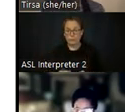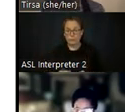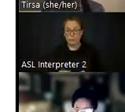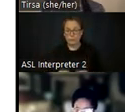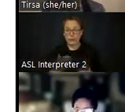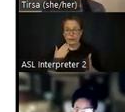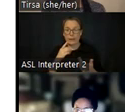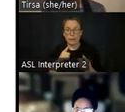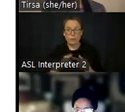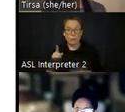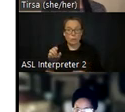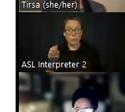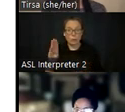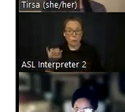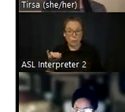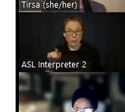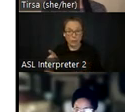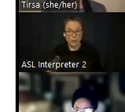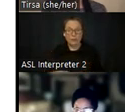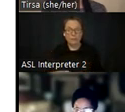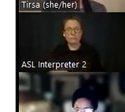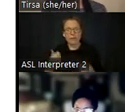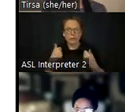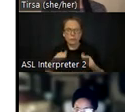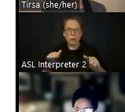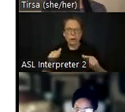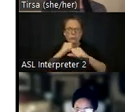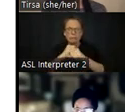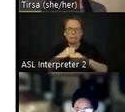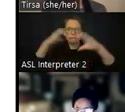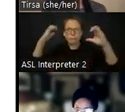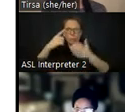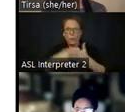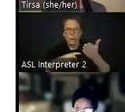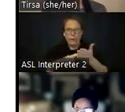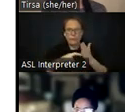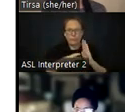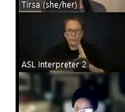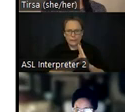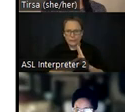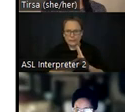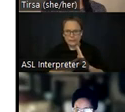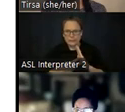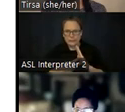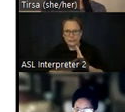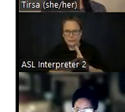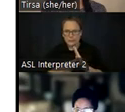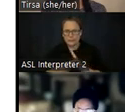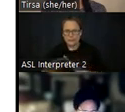Co-Chair Obi. I would just try and understand how it would take place. Oh my. Sorry about that.